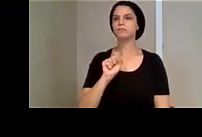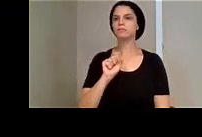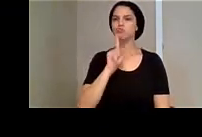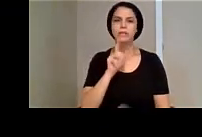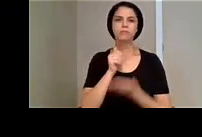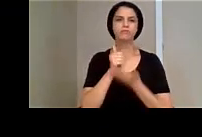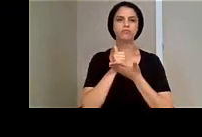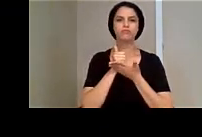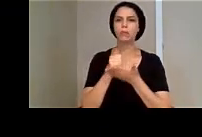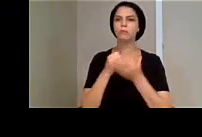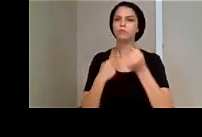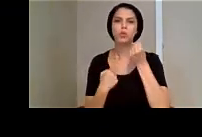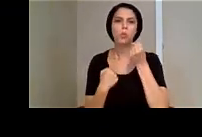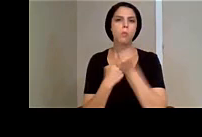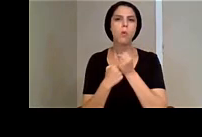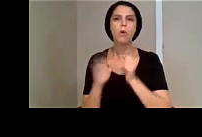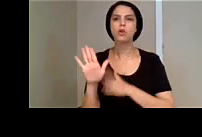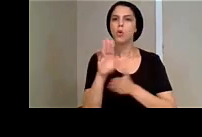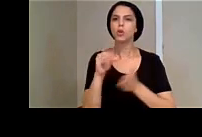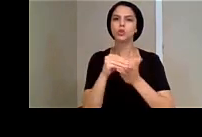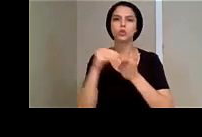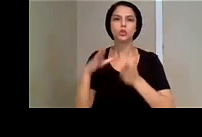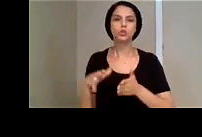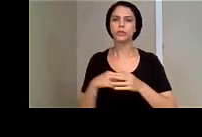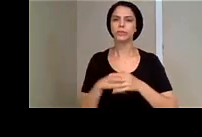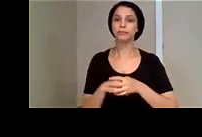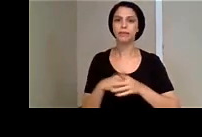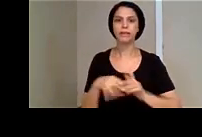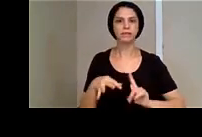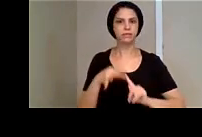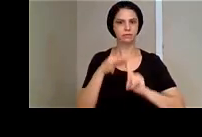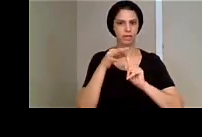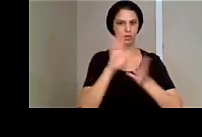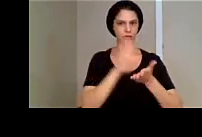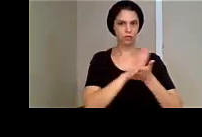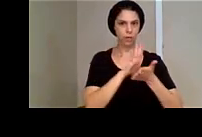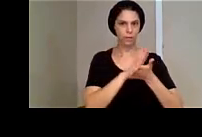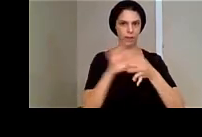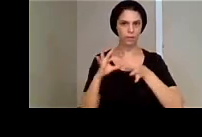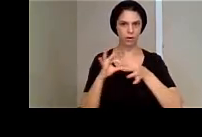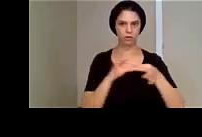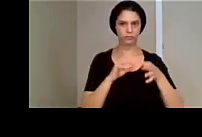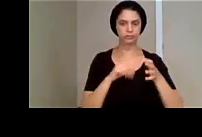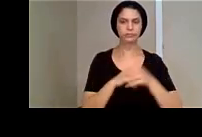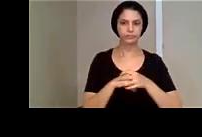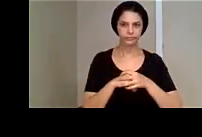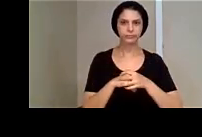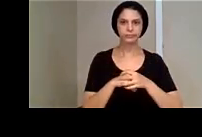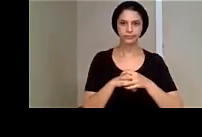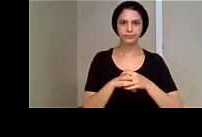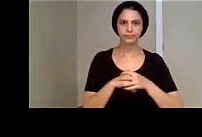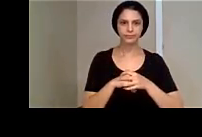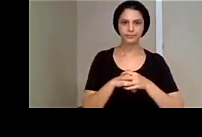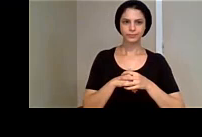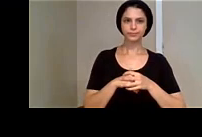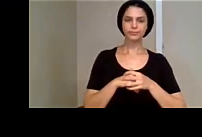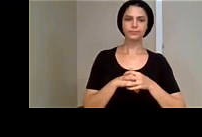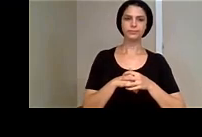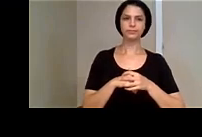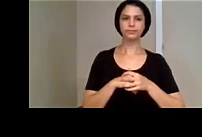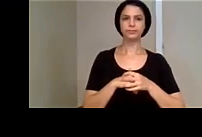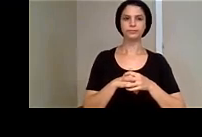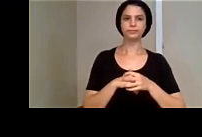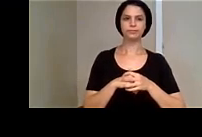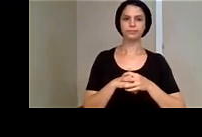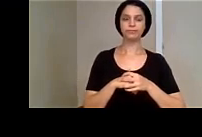getting assignments turned in when they're more paper-based as a file upload method as provided by the teacher. So I'm